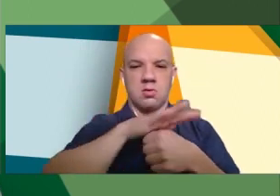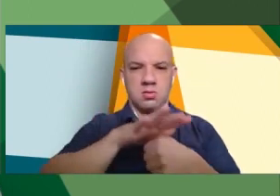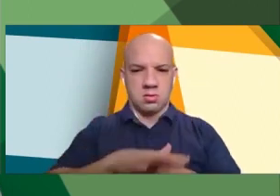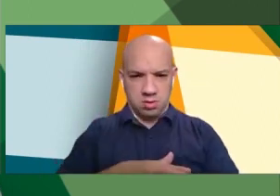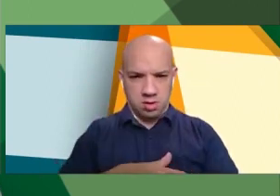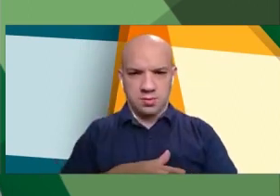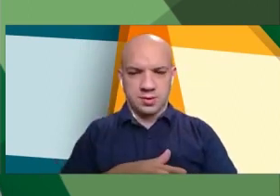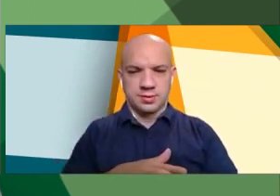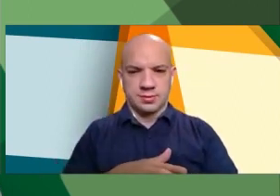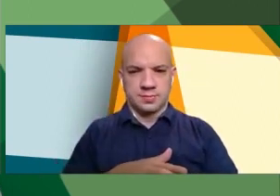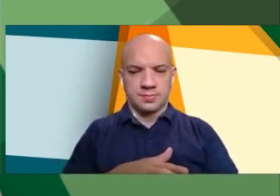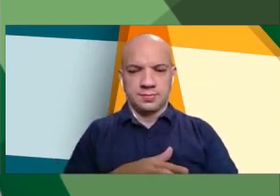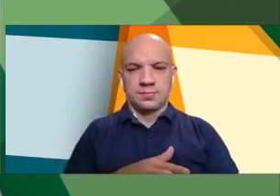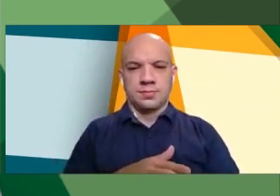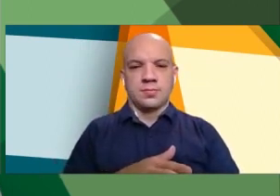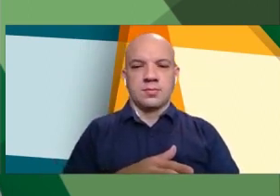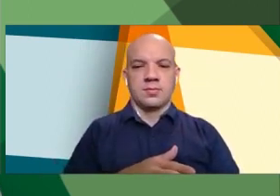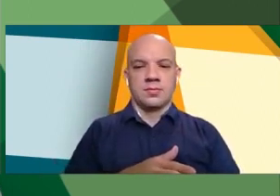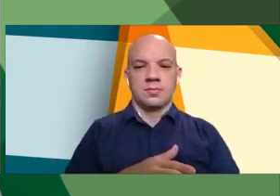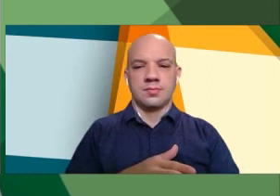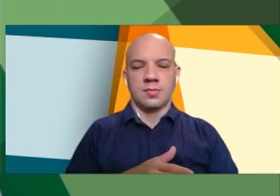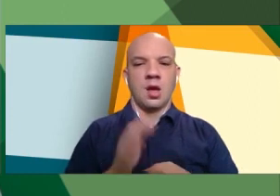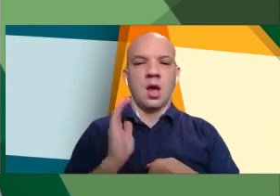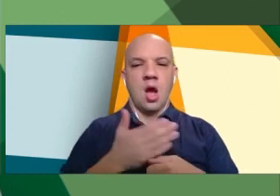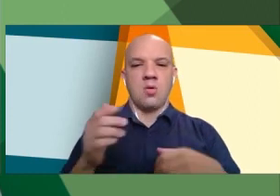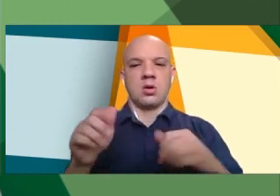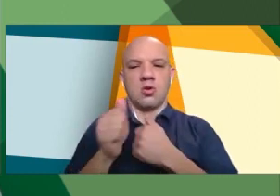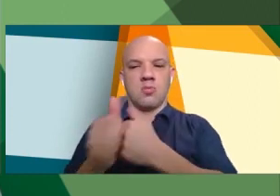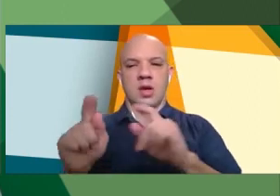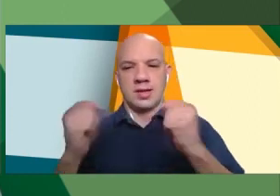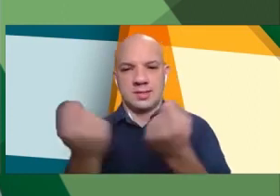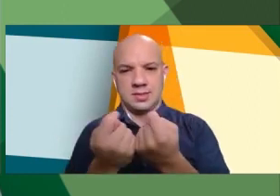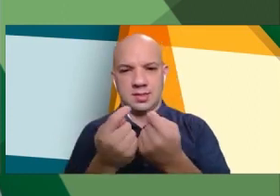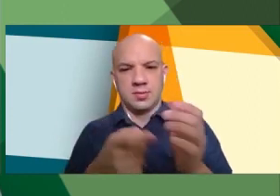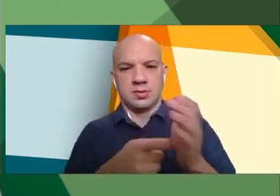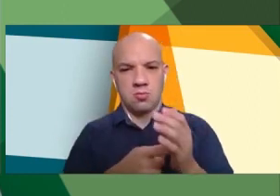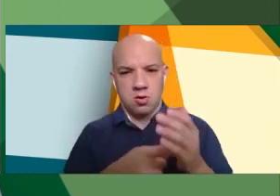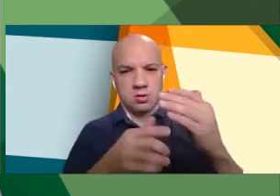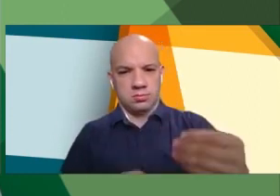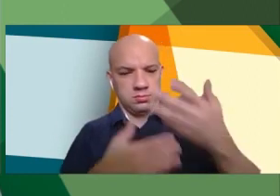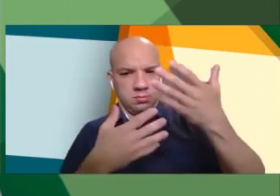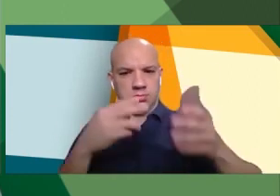that federal compliance team is requiring to have.